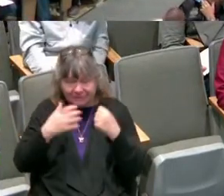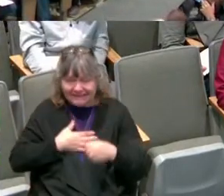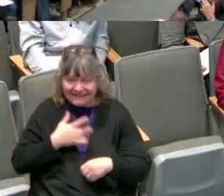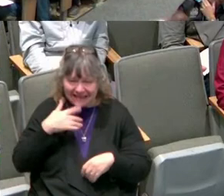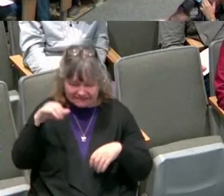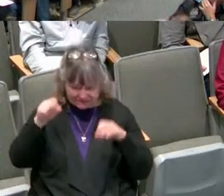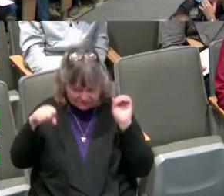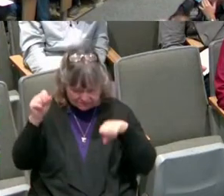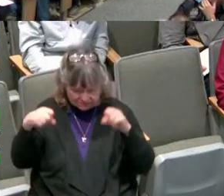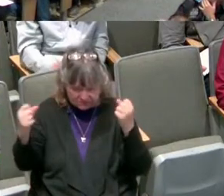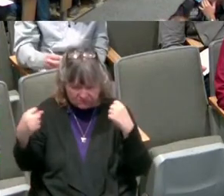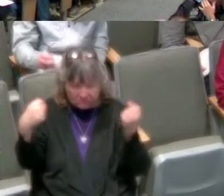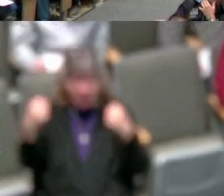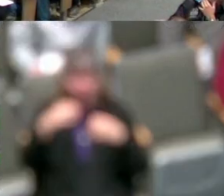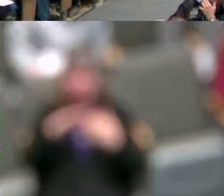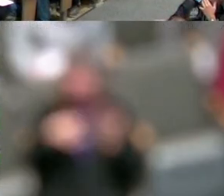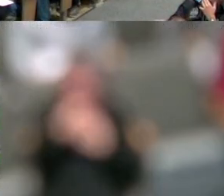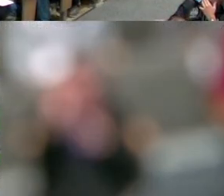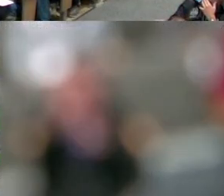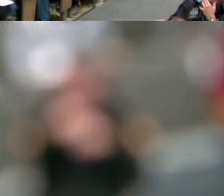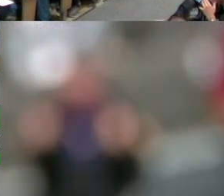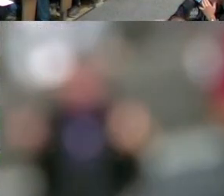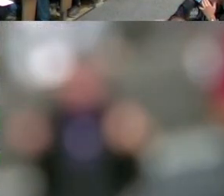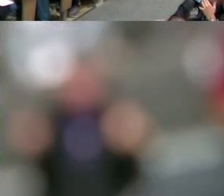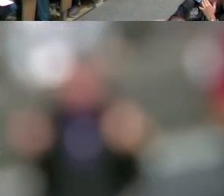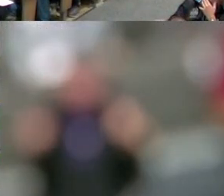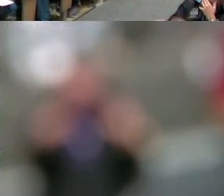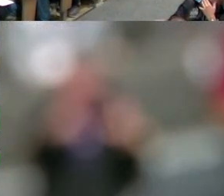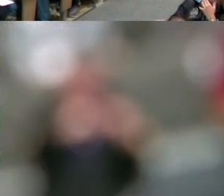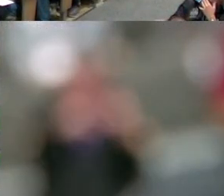aye all opposed